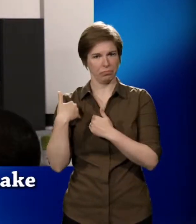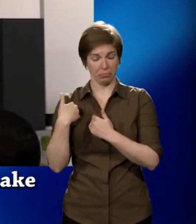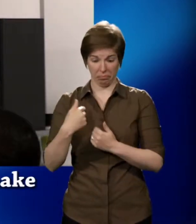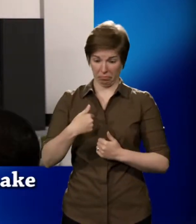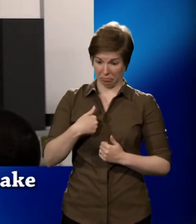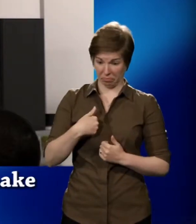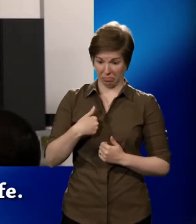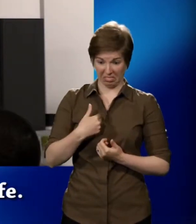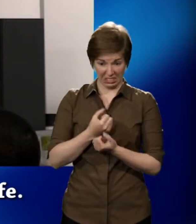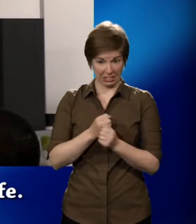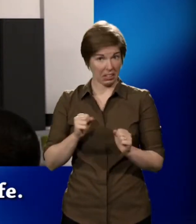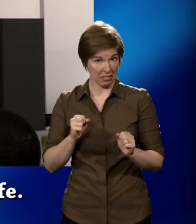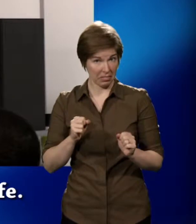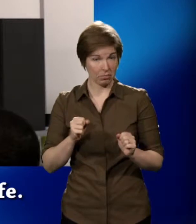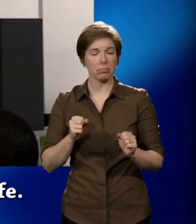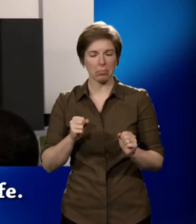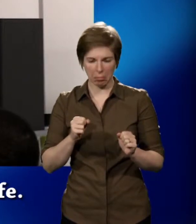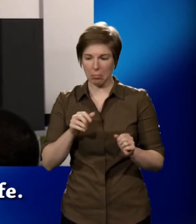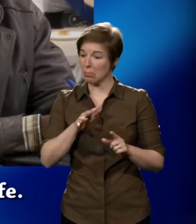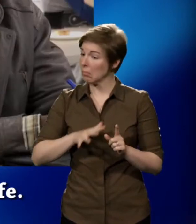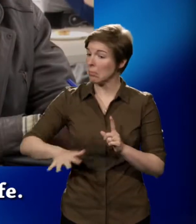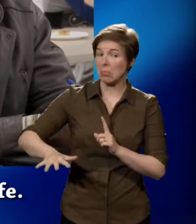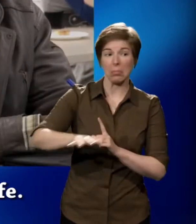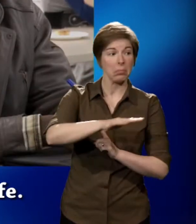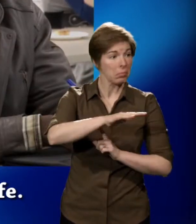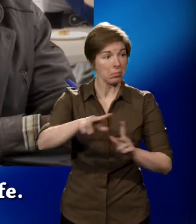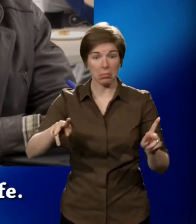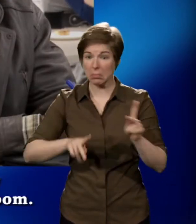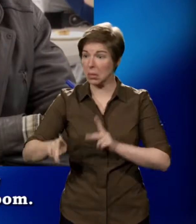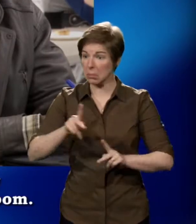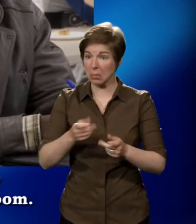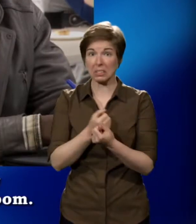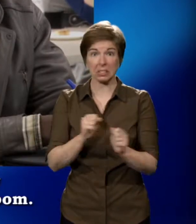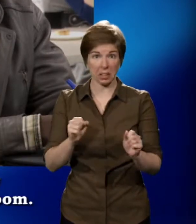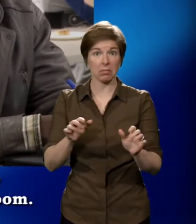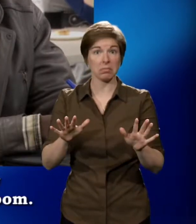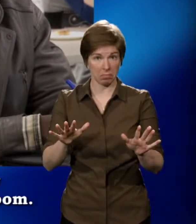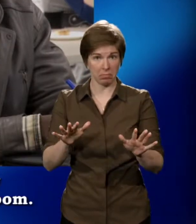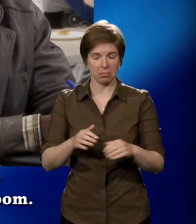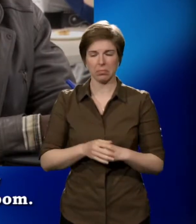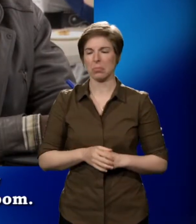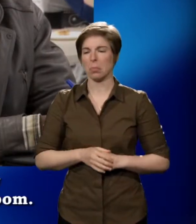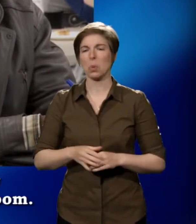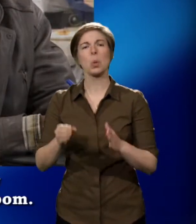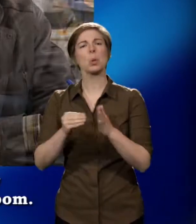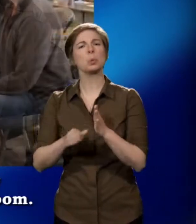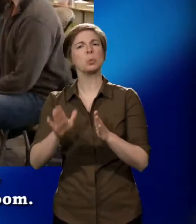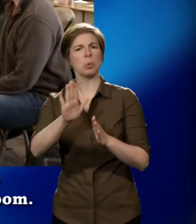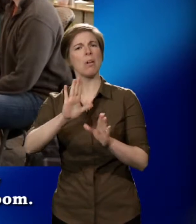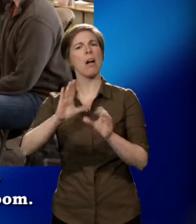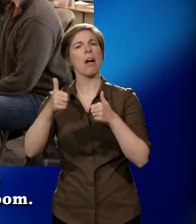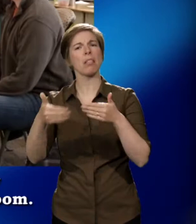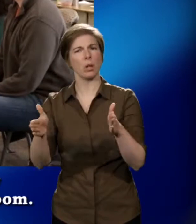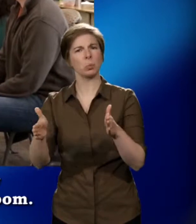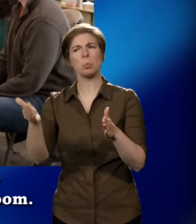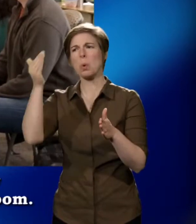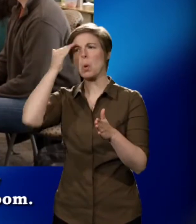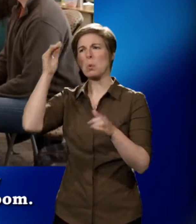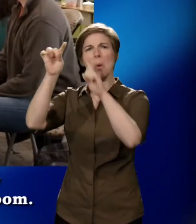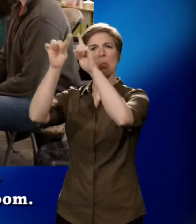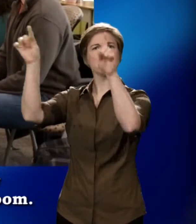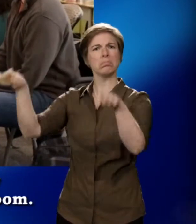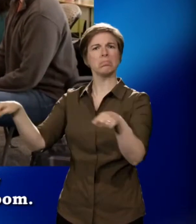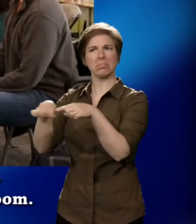that yourself is safe and that those around you are safe. As a student, follow the written